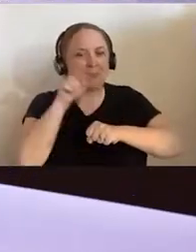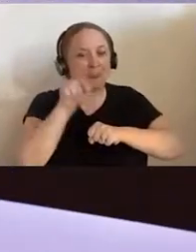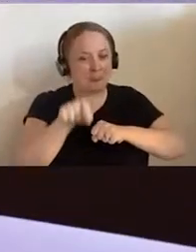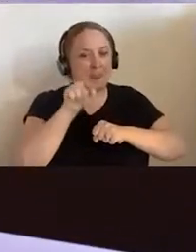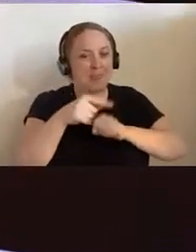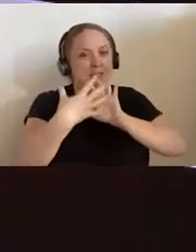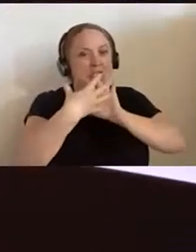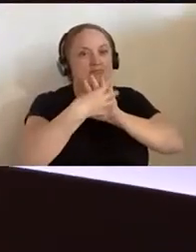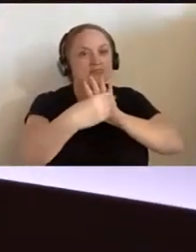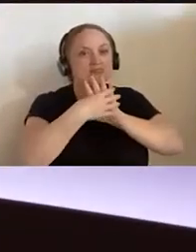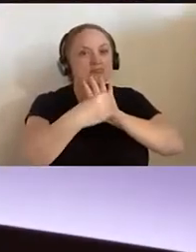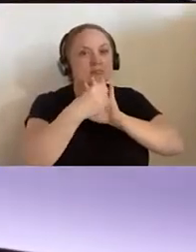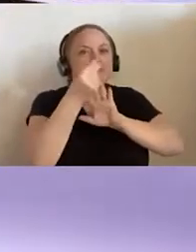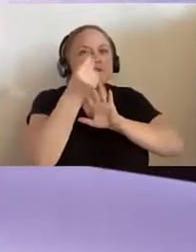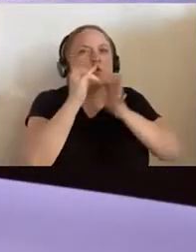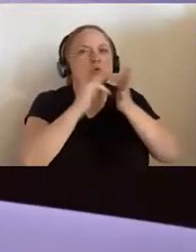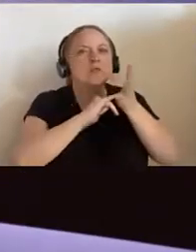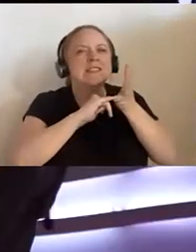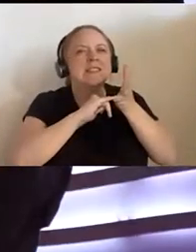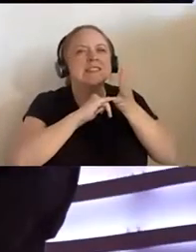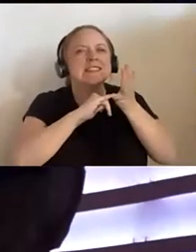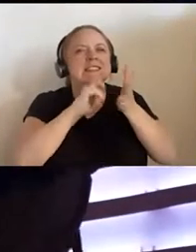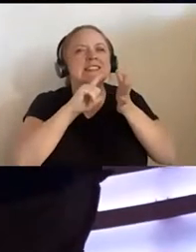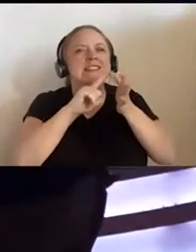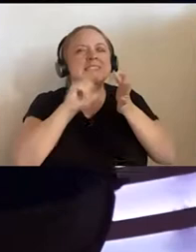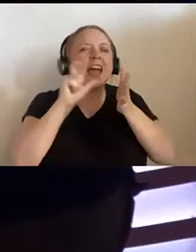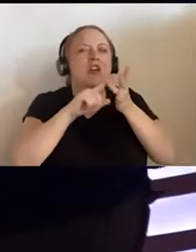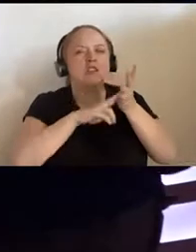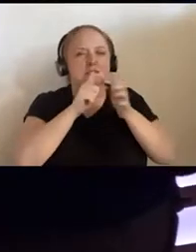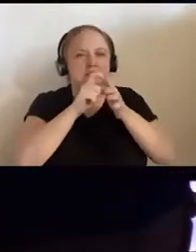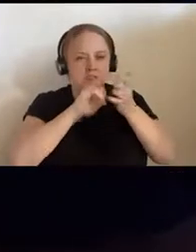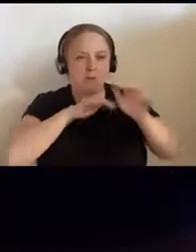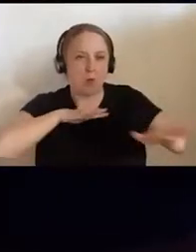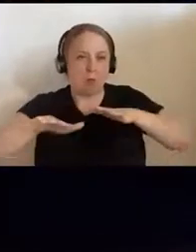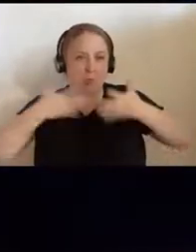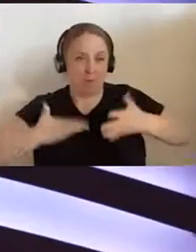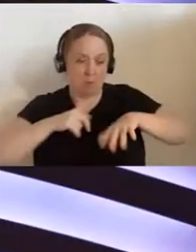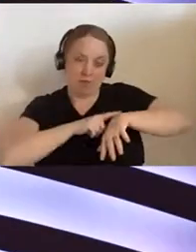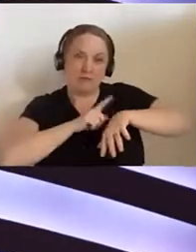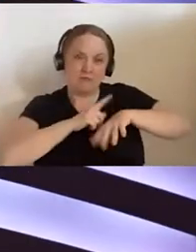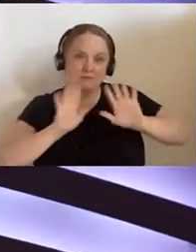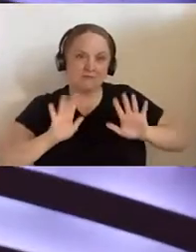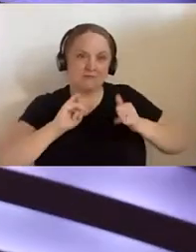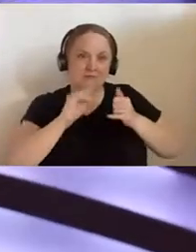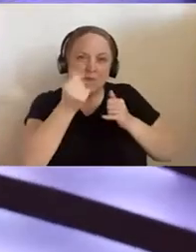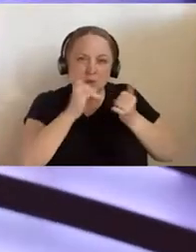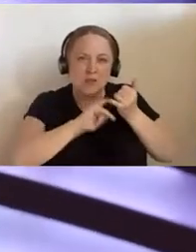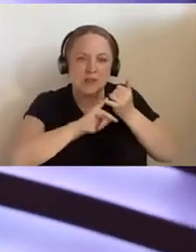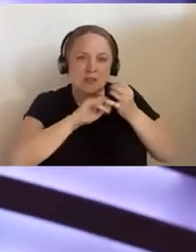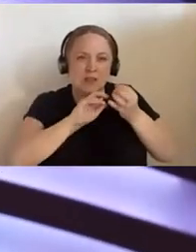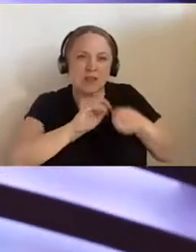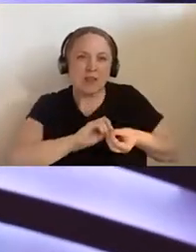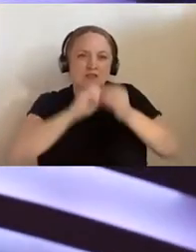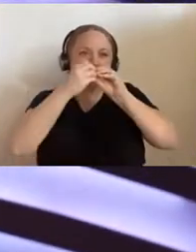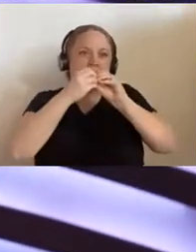record a few seconds of your movement, and that in turn will transform into an image, which I can